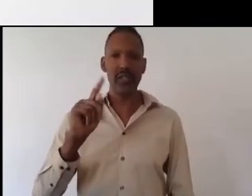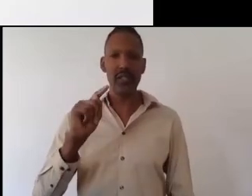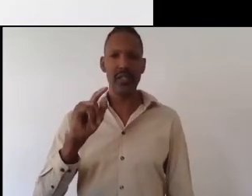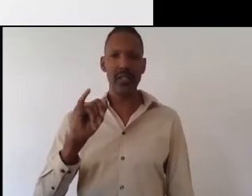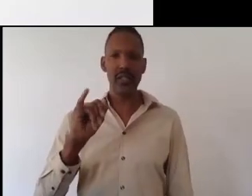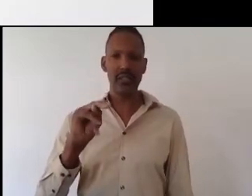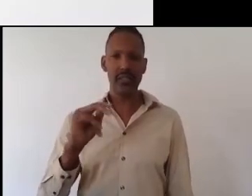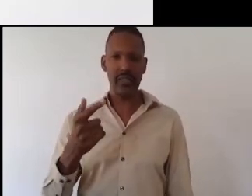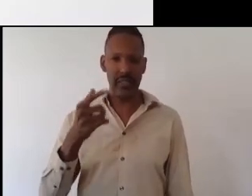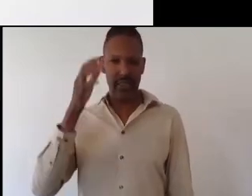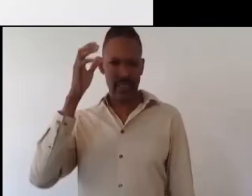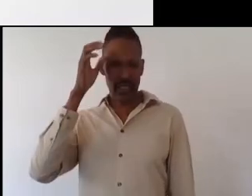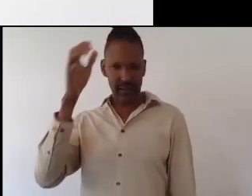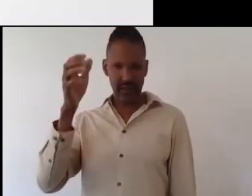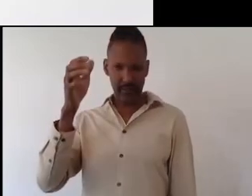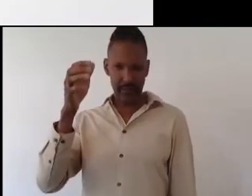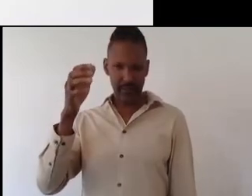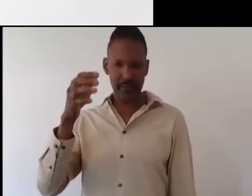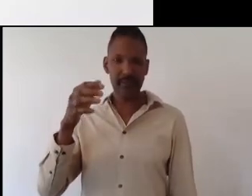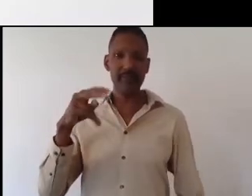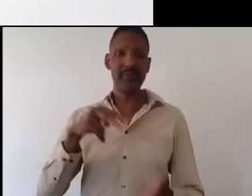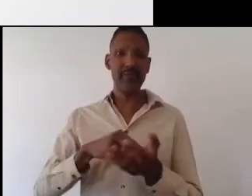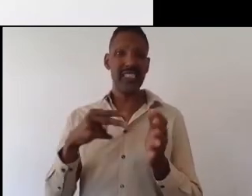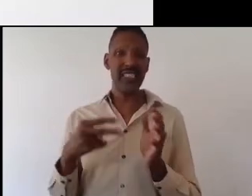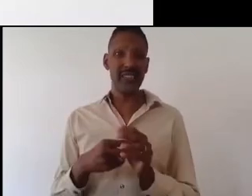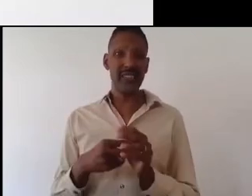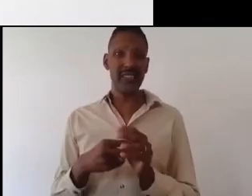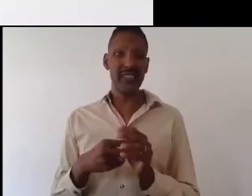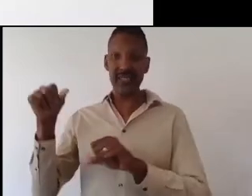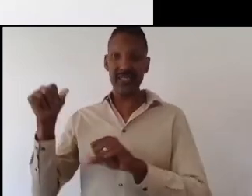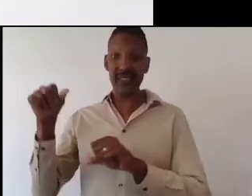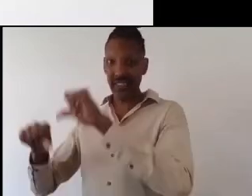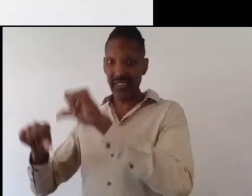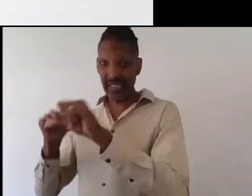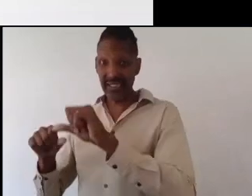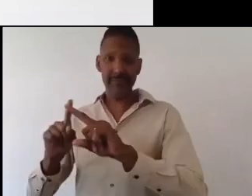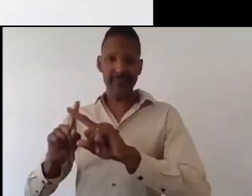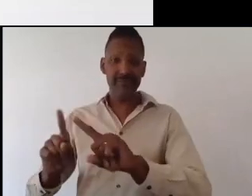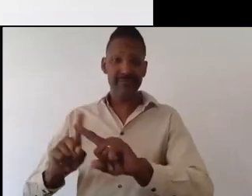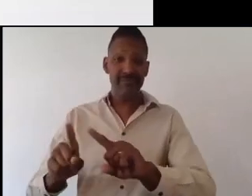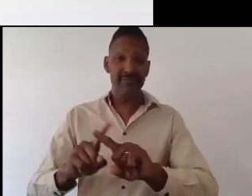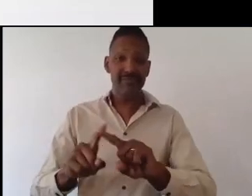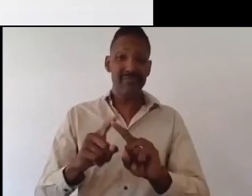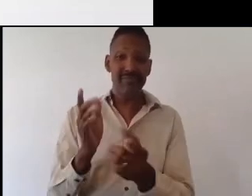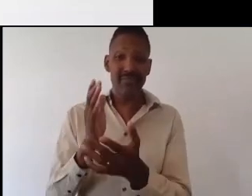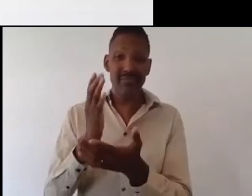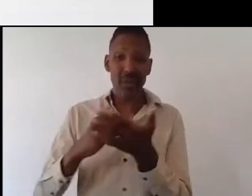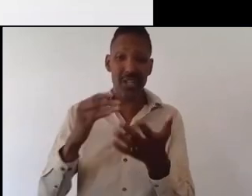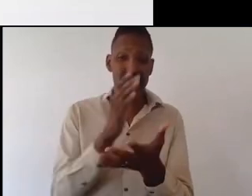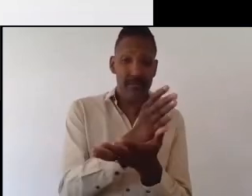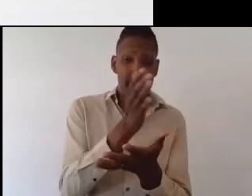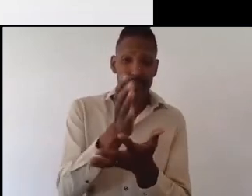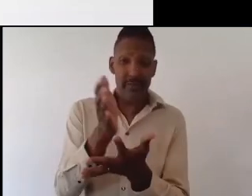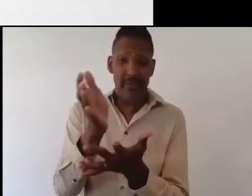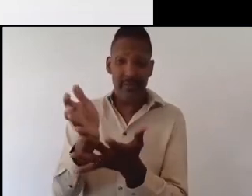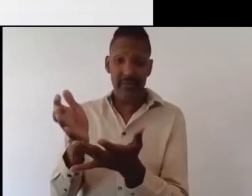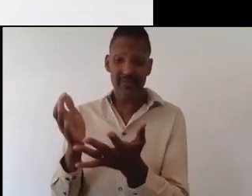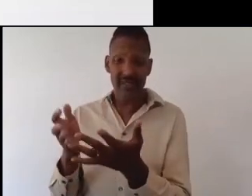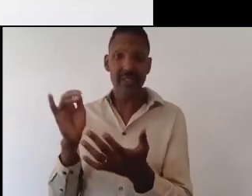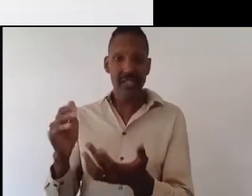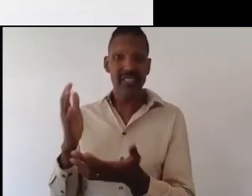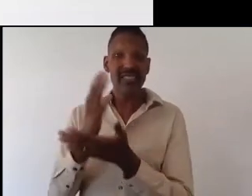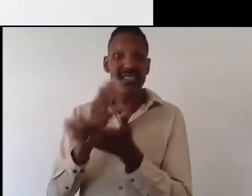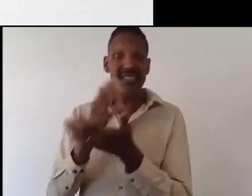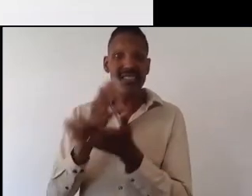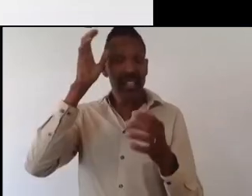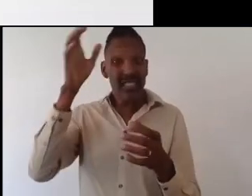big ideas that emerge and generalize across all the science contents, creating a much more coherent worldview